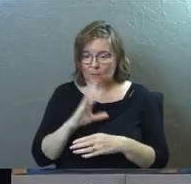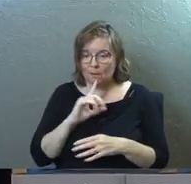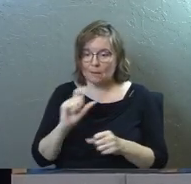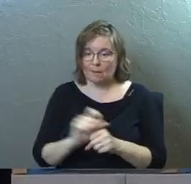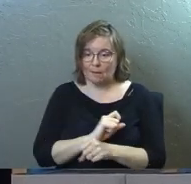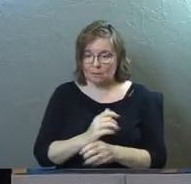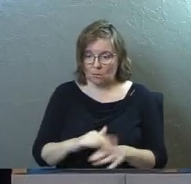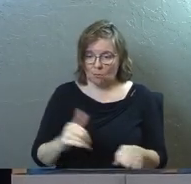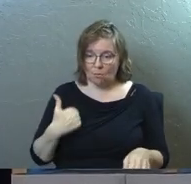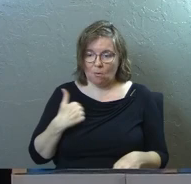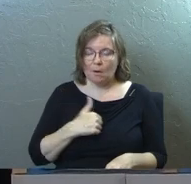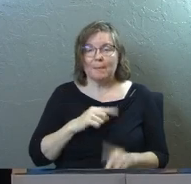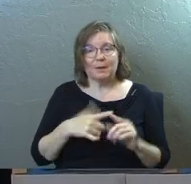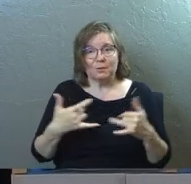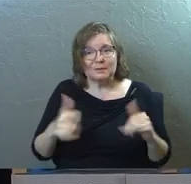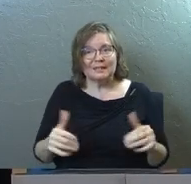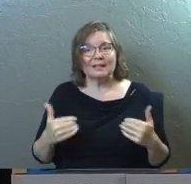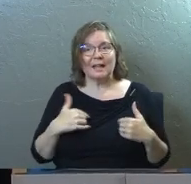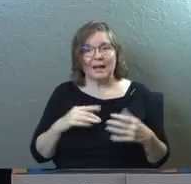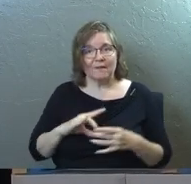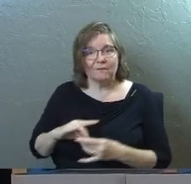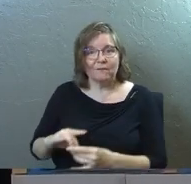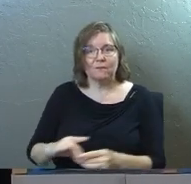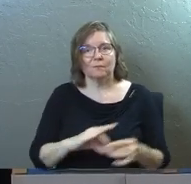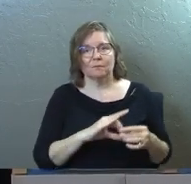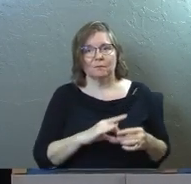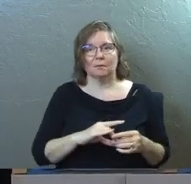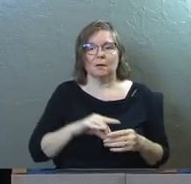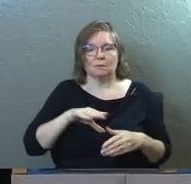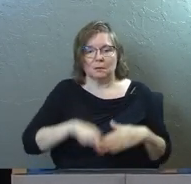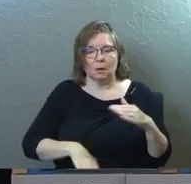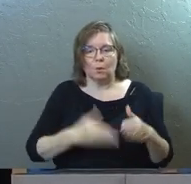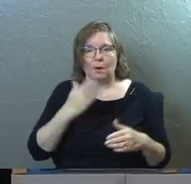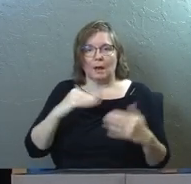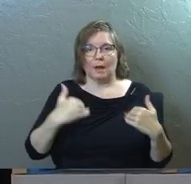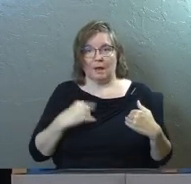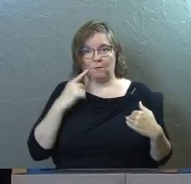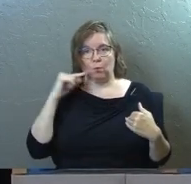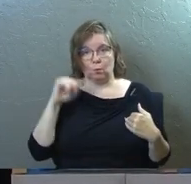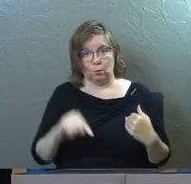actually called us to. But you can still have unity. You can still be back in step with what God